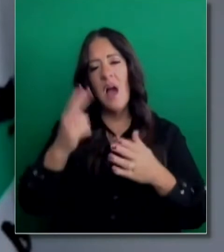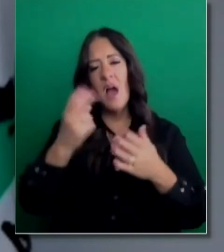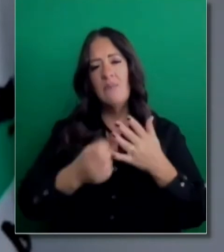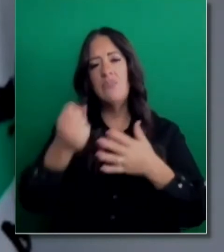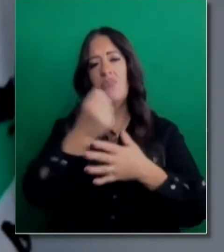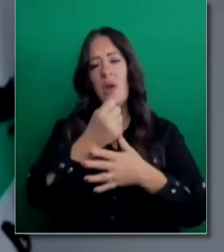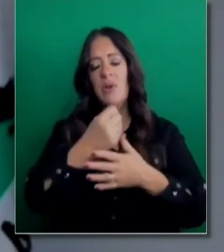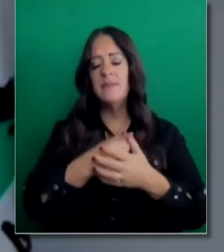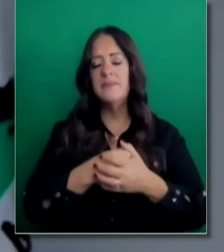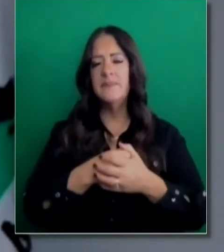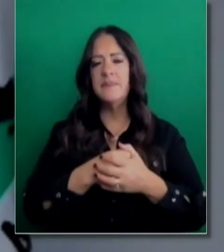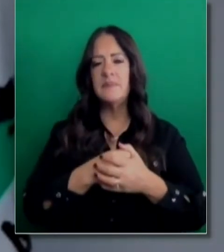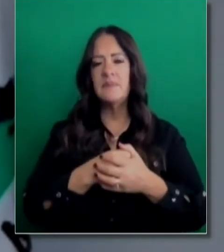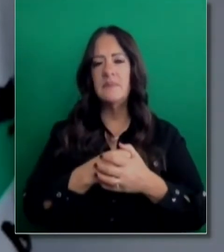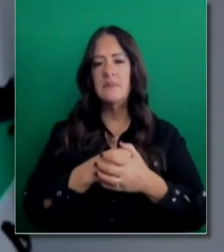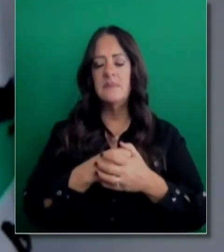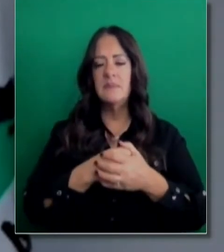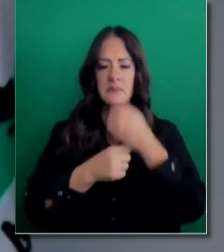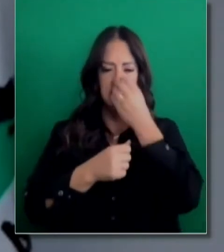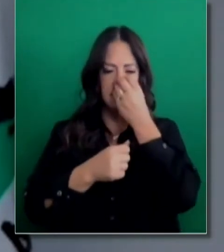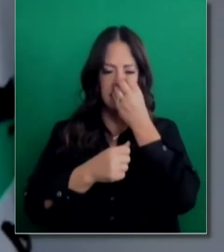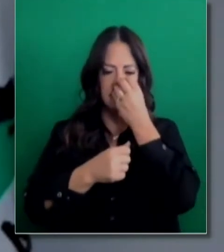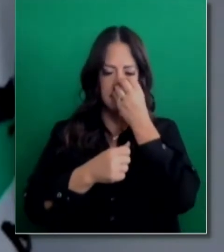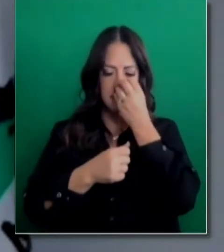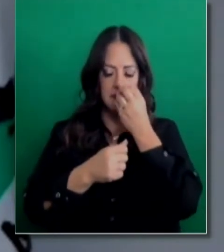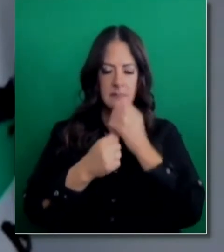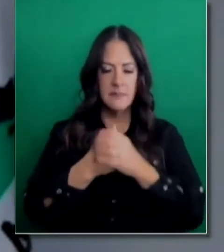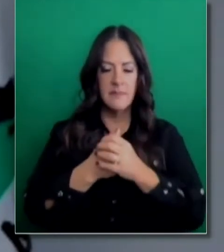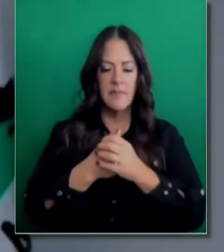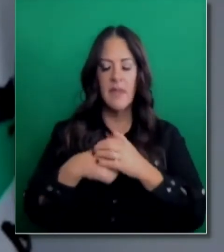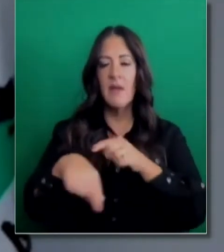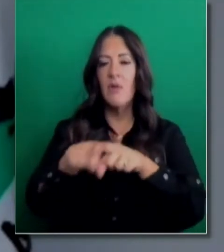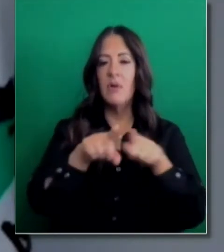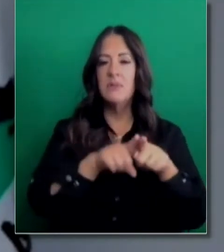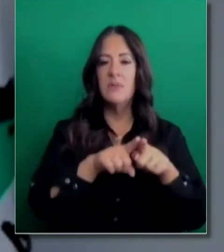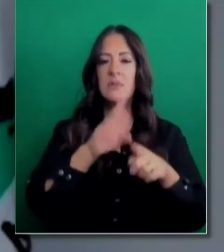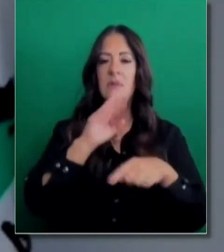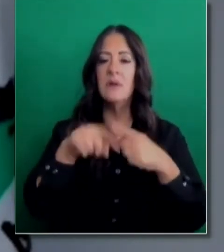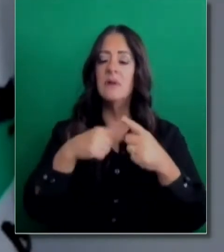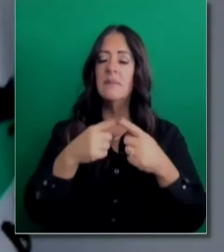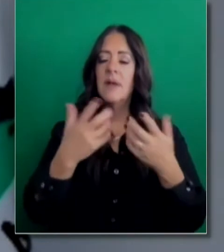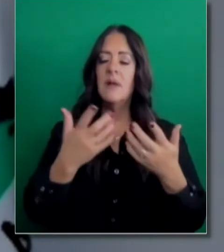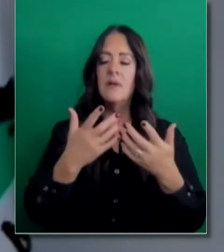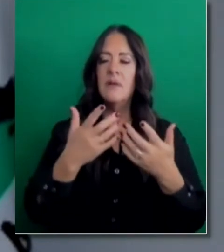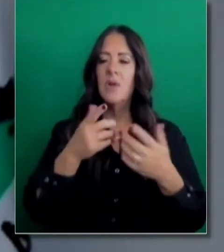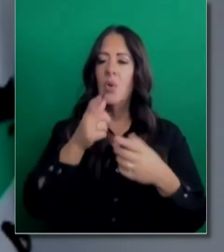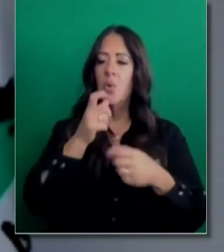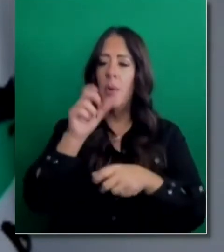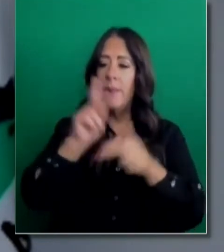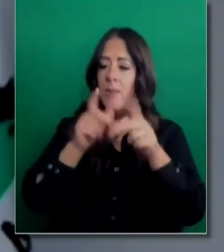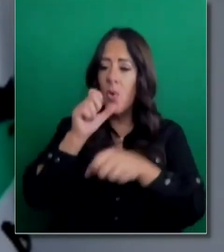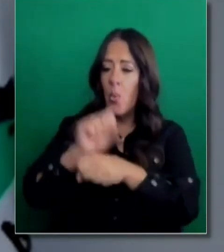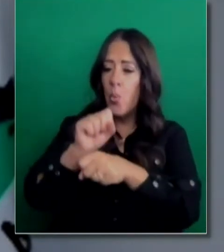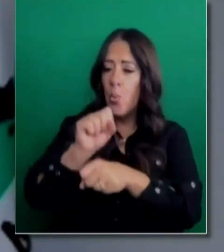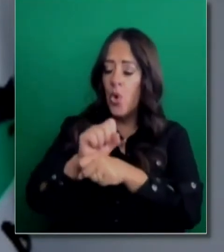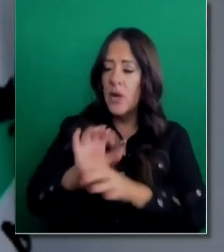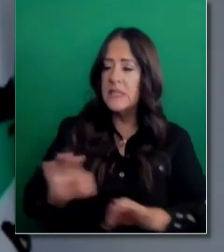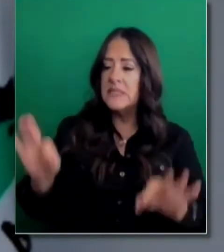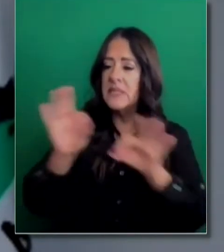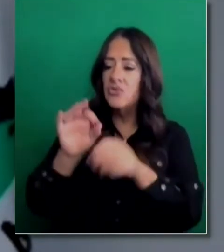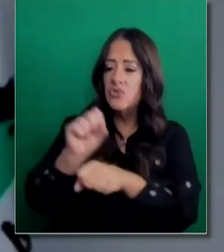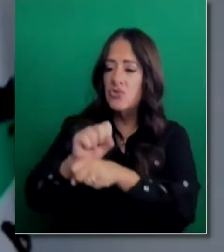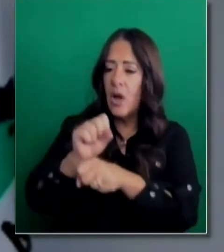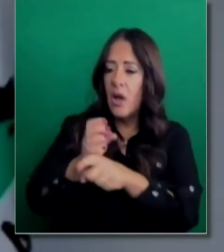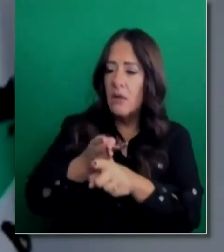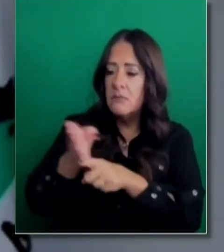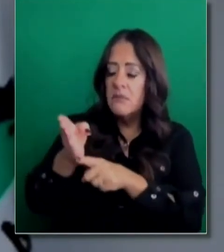secondly, focusing on exposure. We've talked about from the beginning the role of the essential workers, those on the front lines of whether